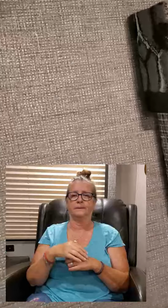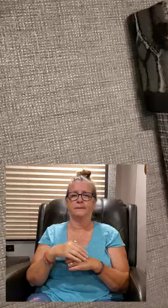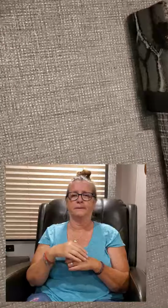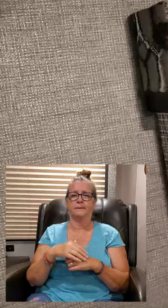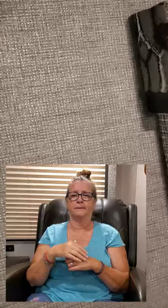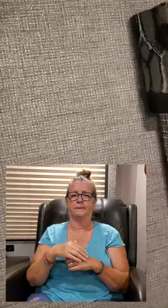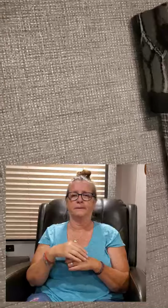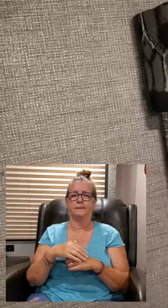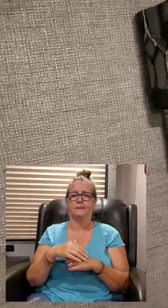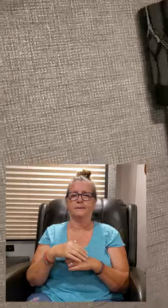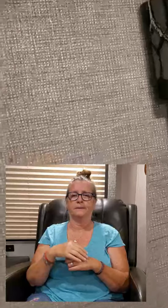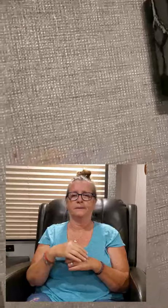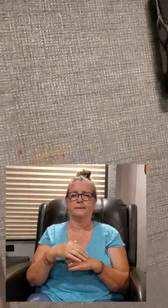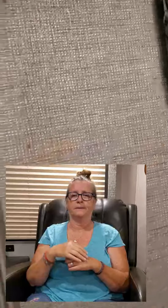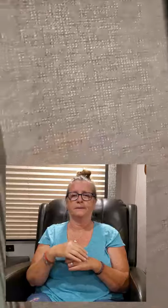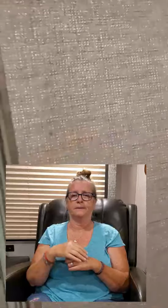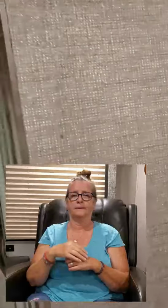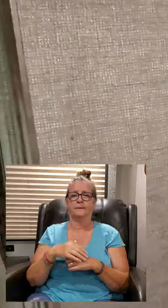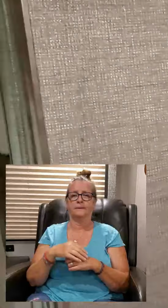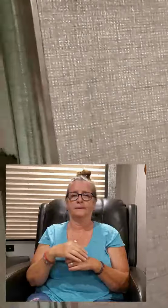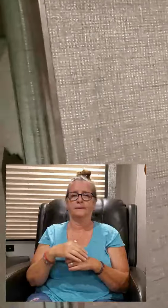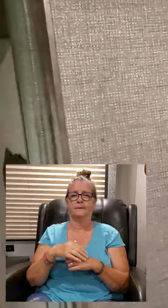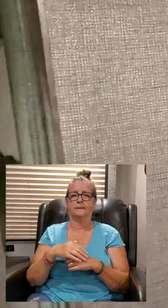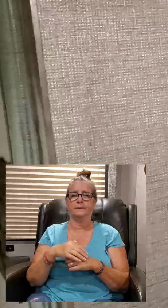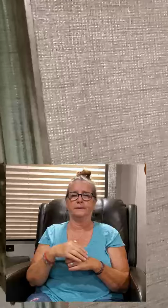that goes around. She's cut it,